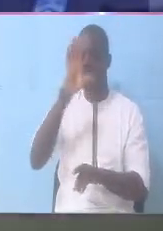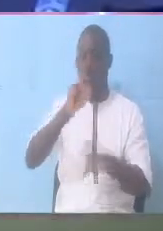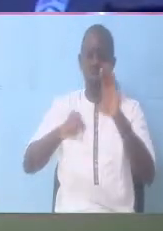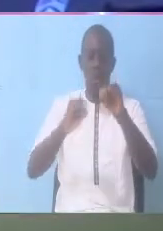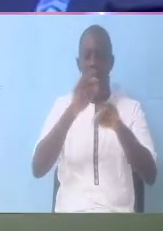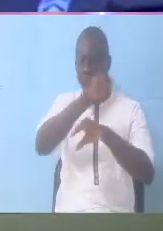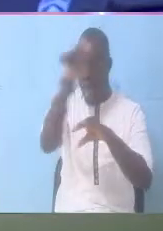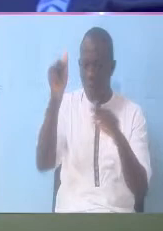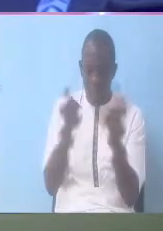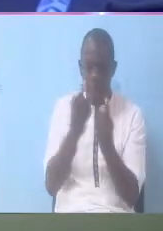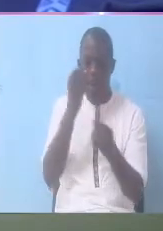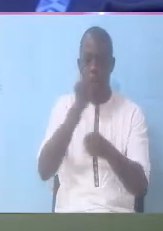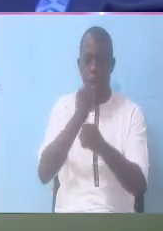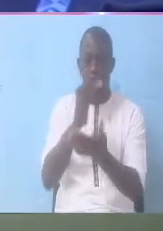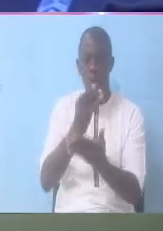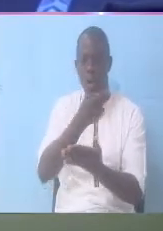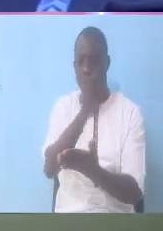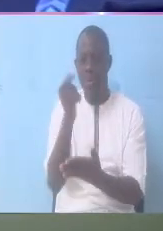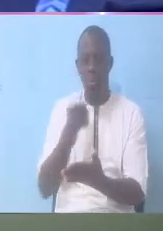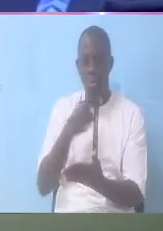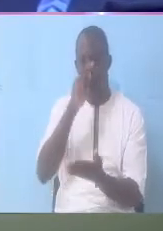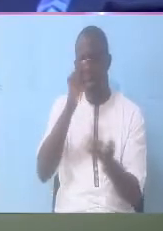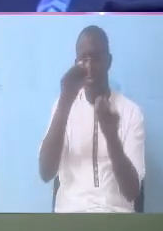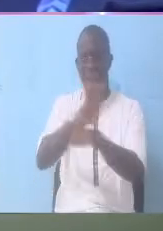dead spiritually.